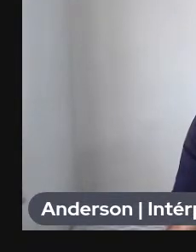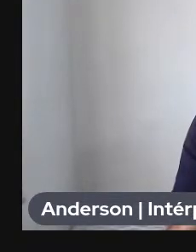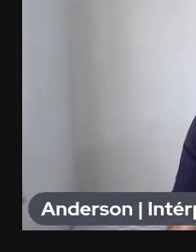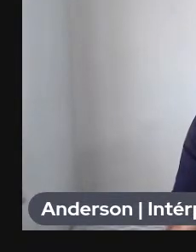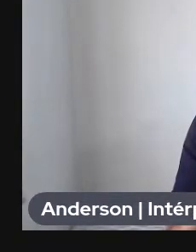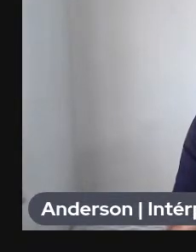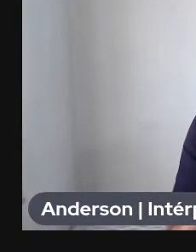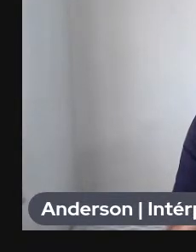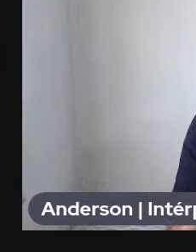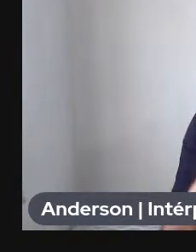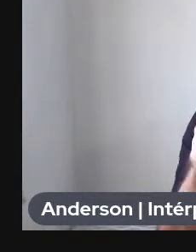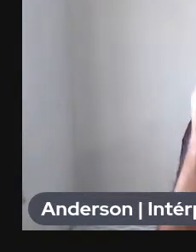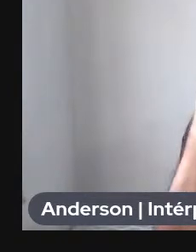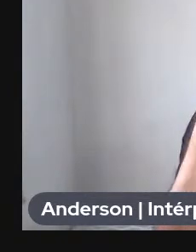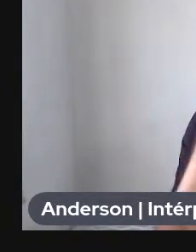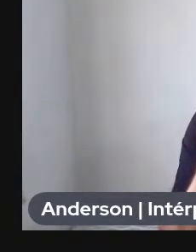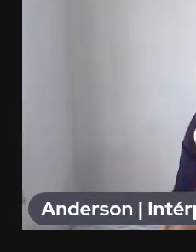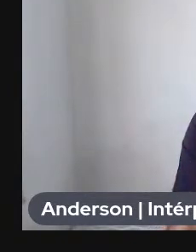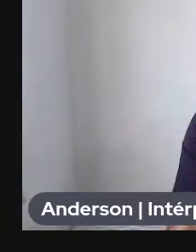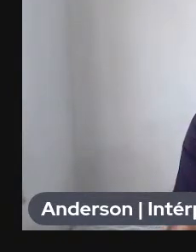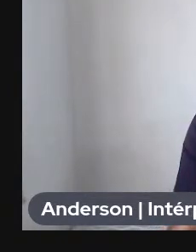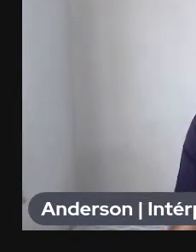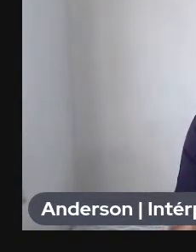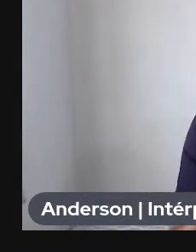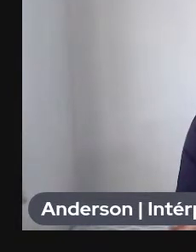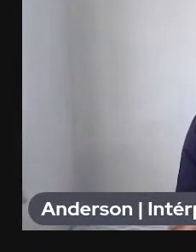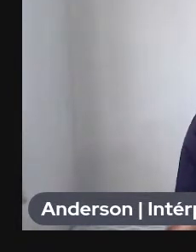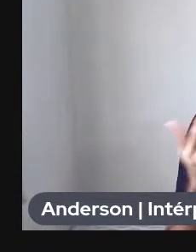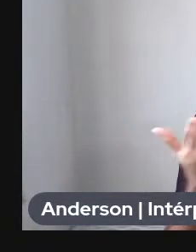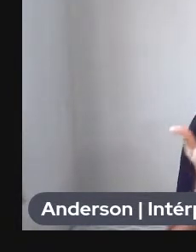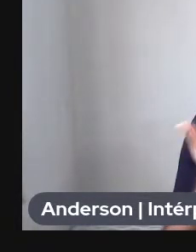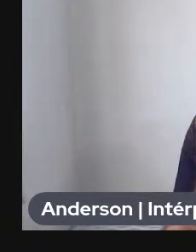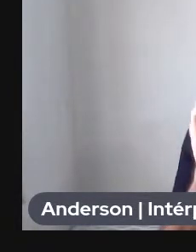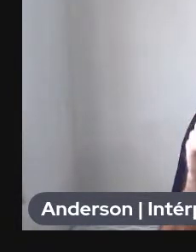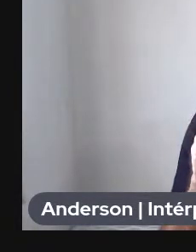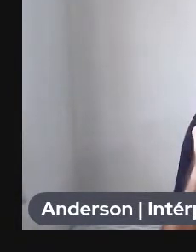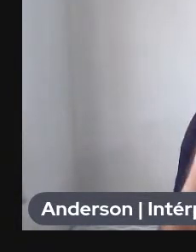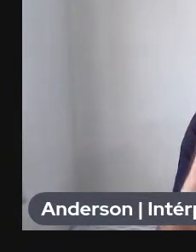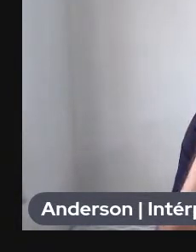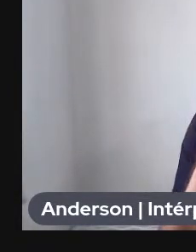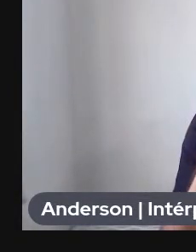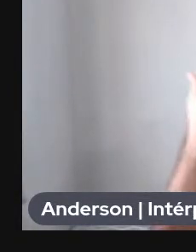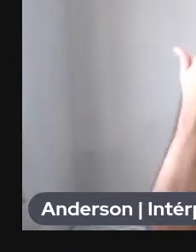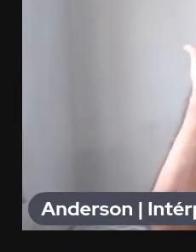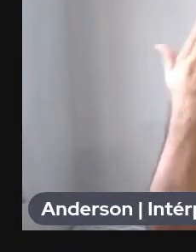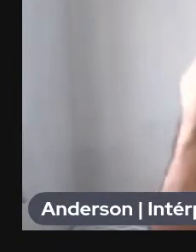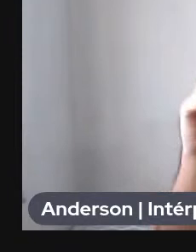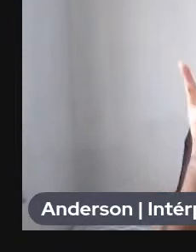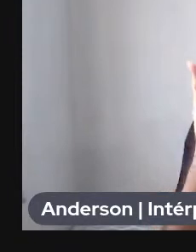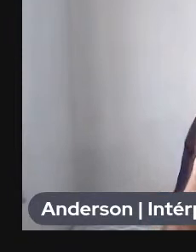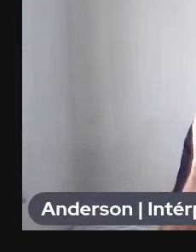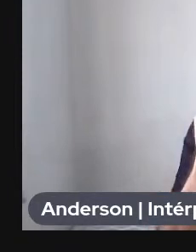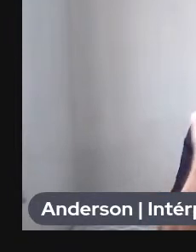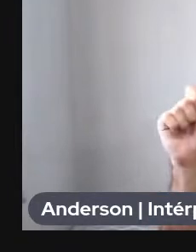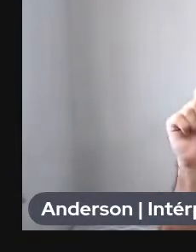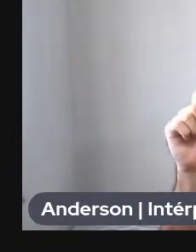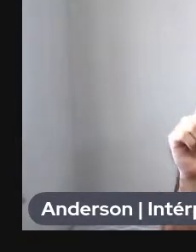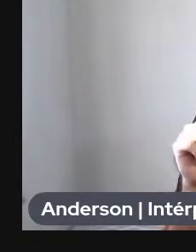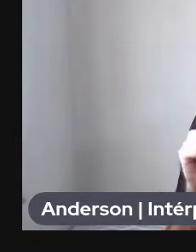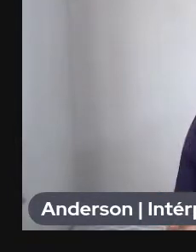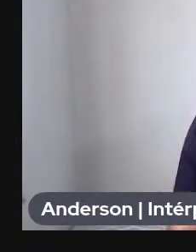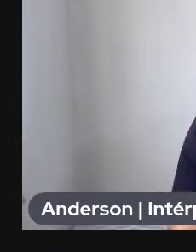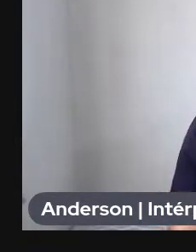No estava ouvindo. Do you know? No, it's okay? It's okay, yeah. Thank you very much, Hella. I noticed you were without